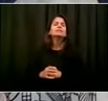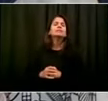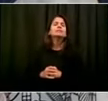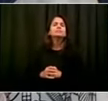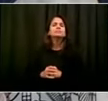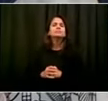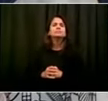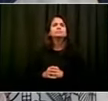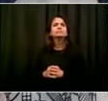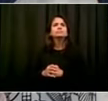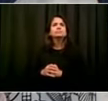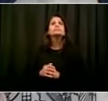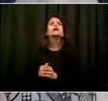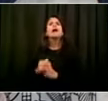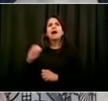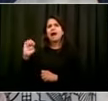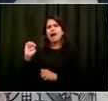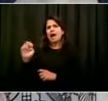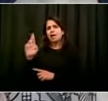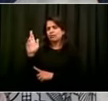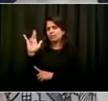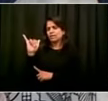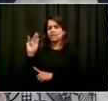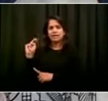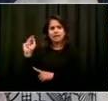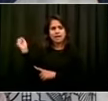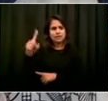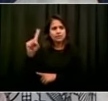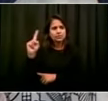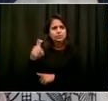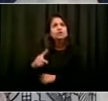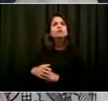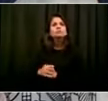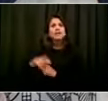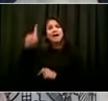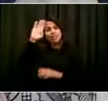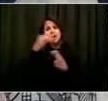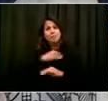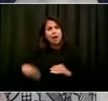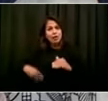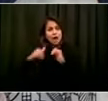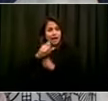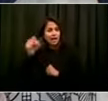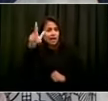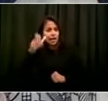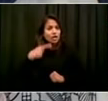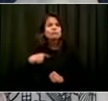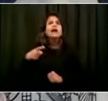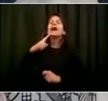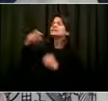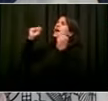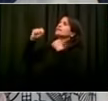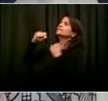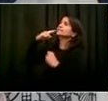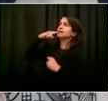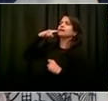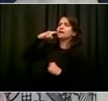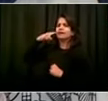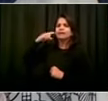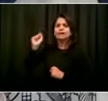Hi, Mr. Mayor. Hi, can you hear me? Yeah, Aaron, how you doing? Okay, great. I'm doing all right. Hope you're